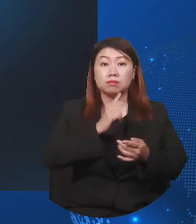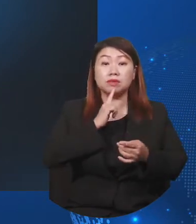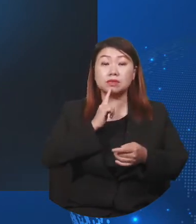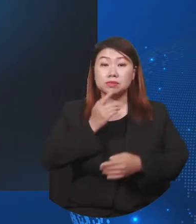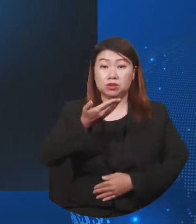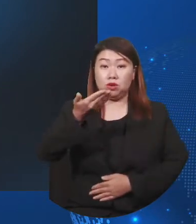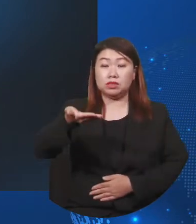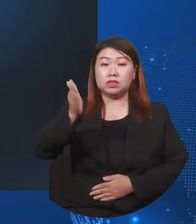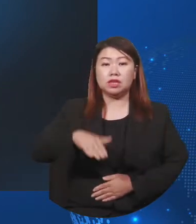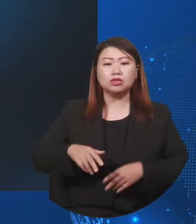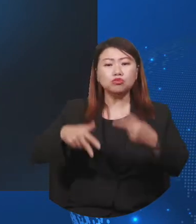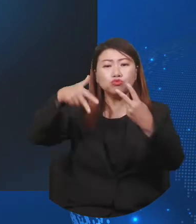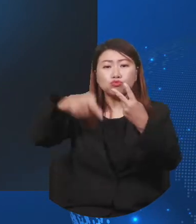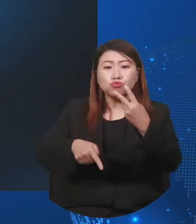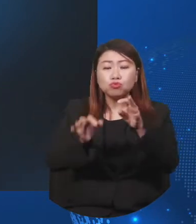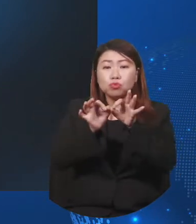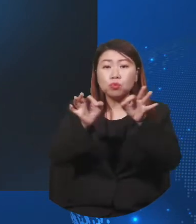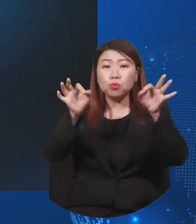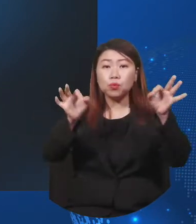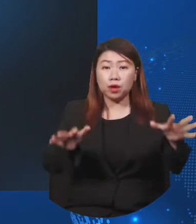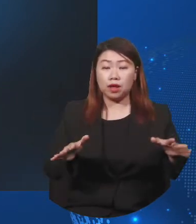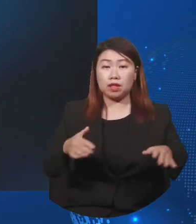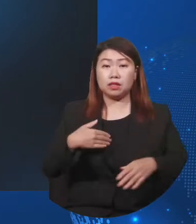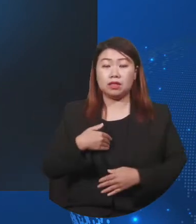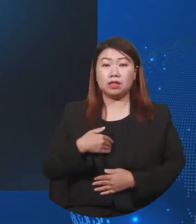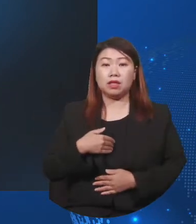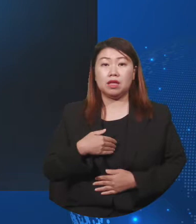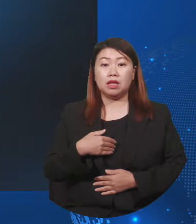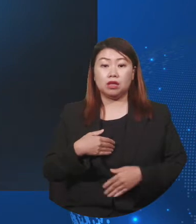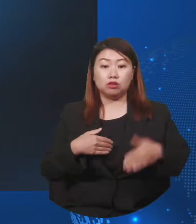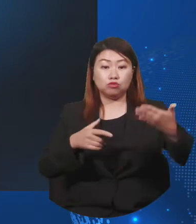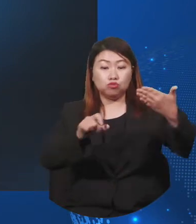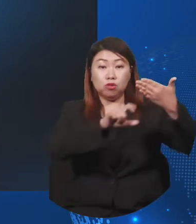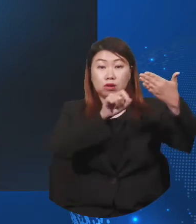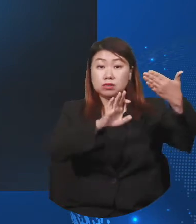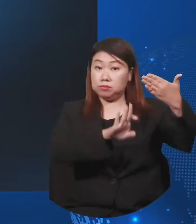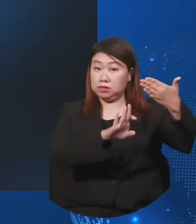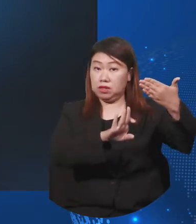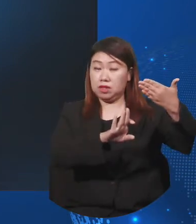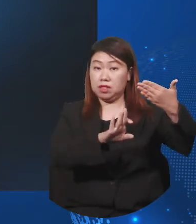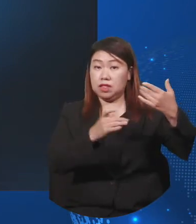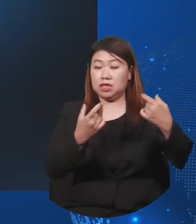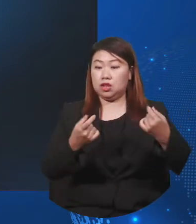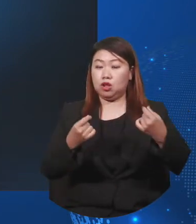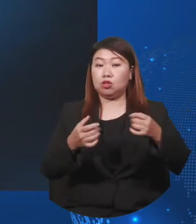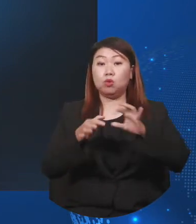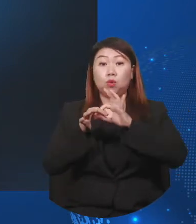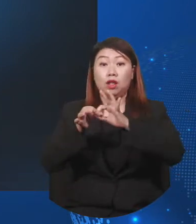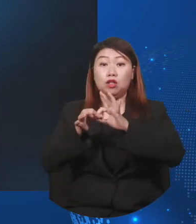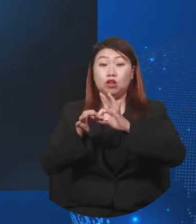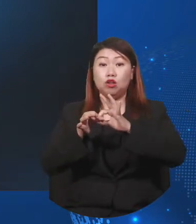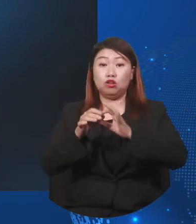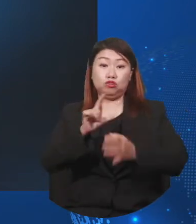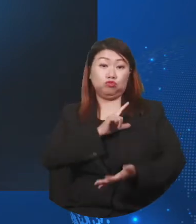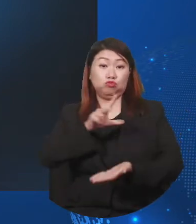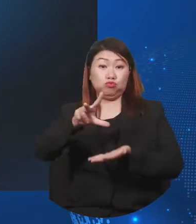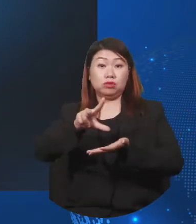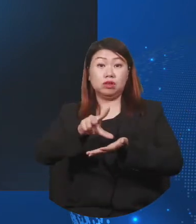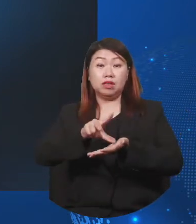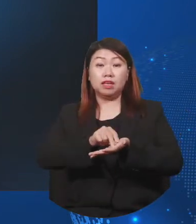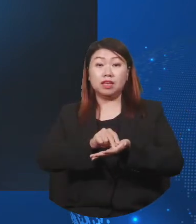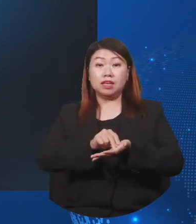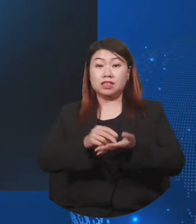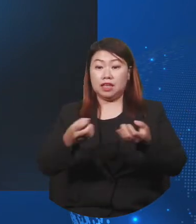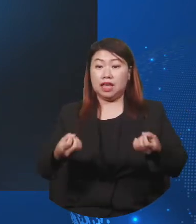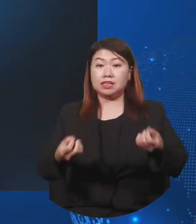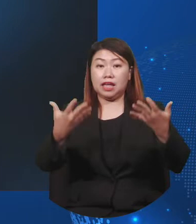14th September in Bangkok. It's a hybrid mode. Welcome you all to join as well, online or in person. We are